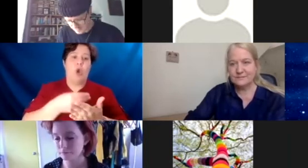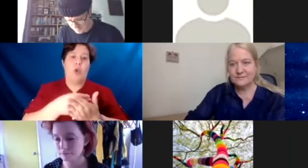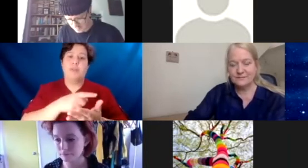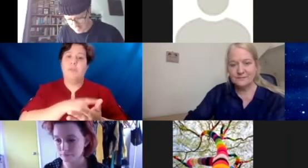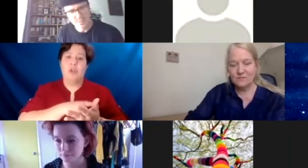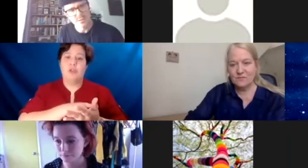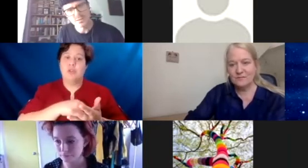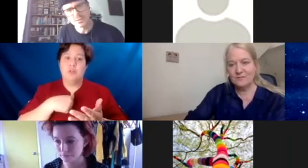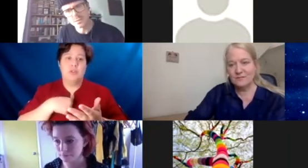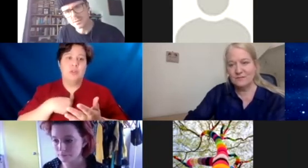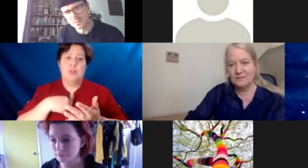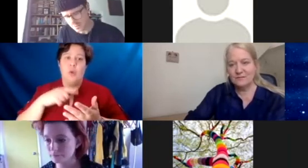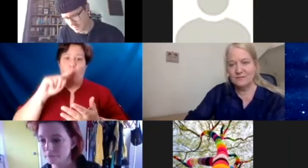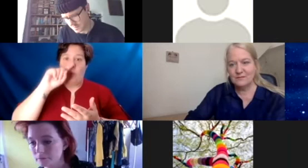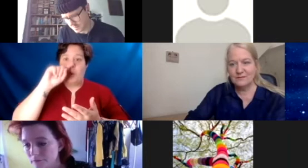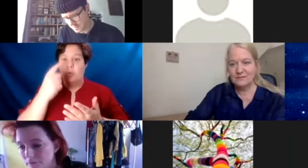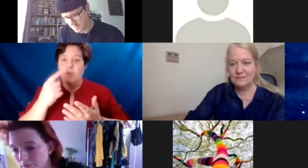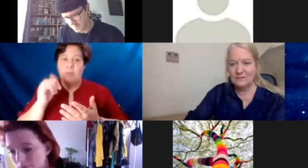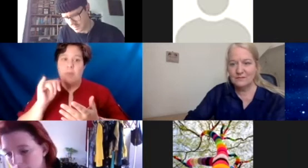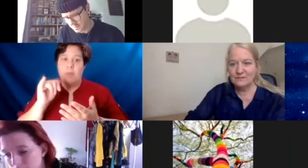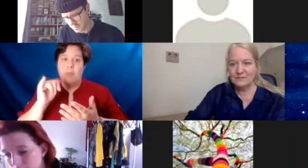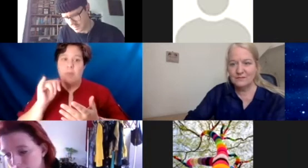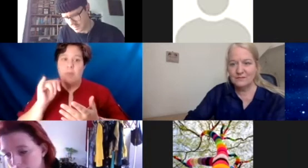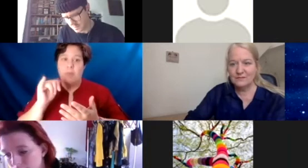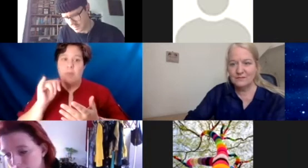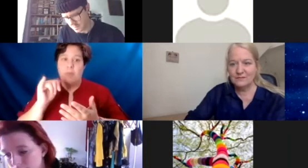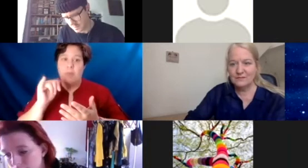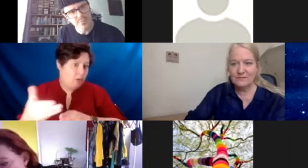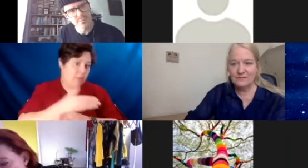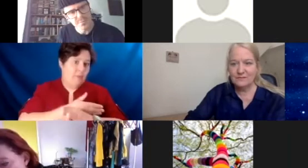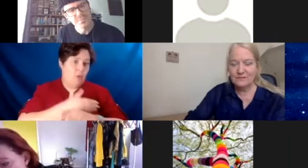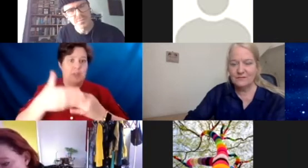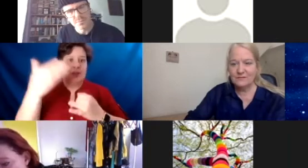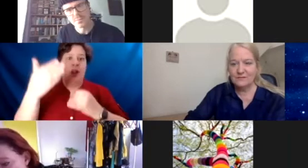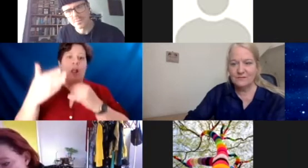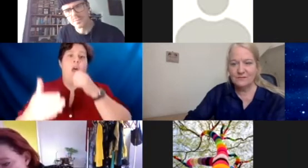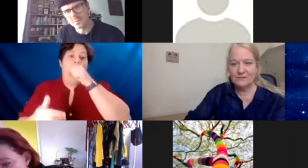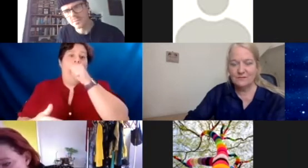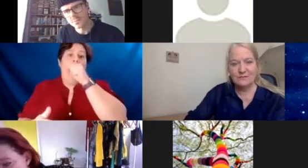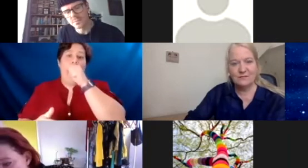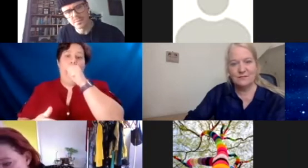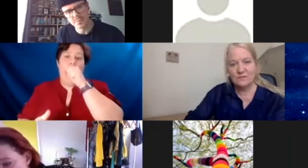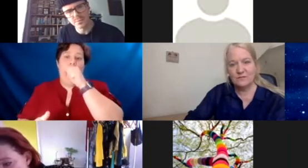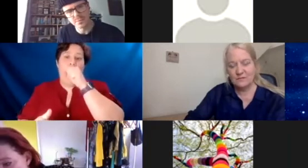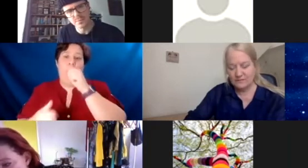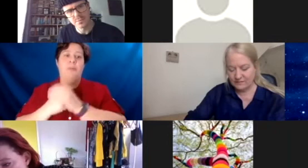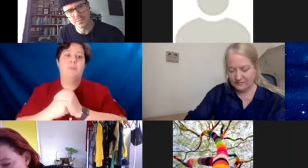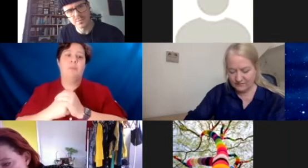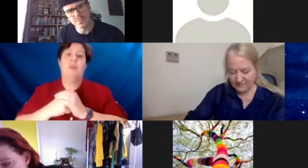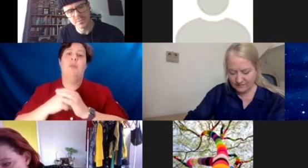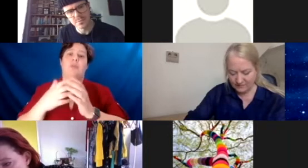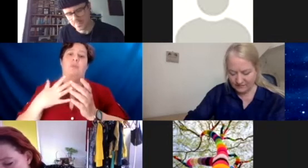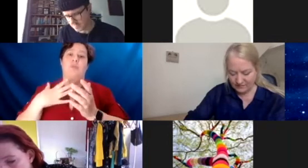able to necessarily know that in advance of the deadline. Again, we would do our utmost to